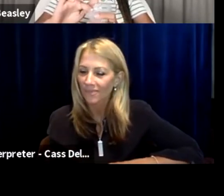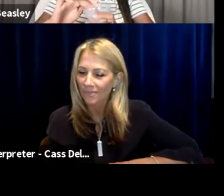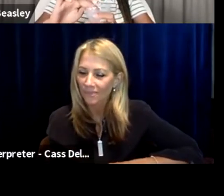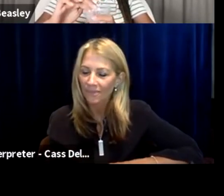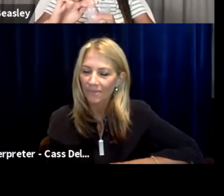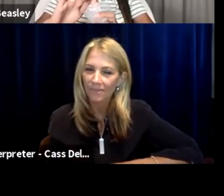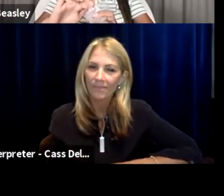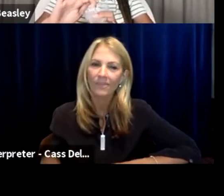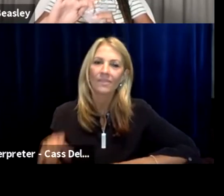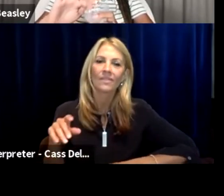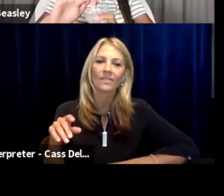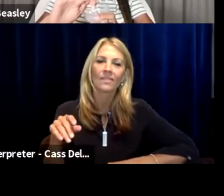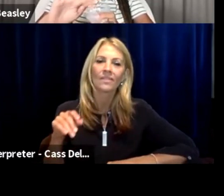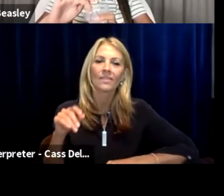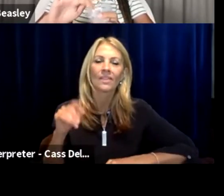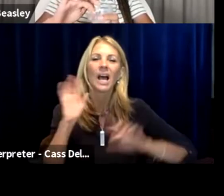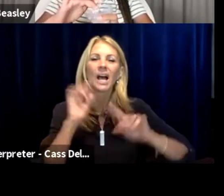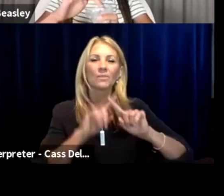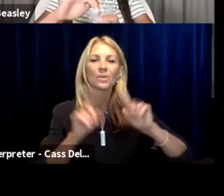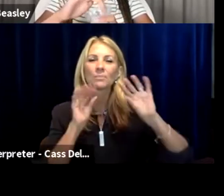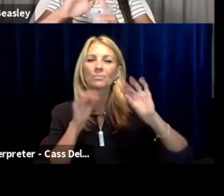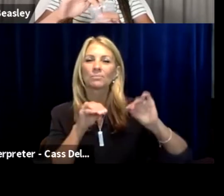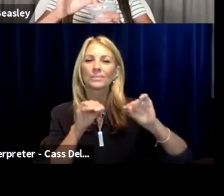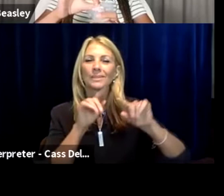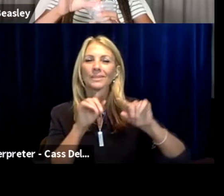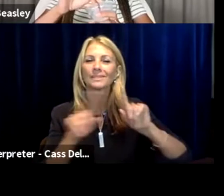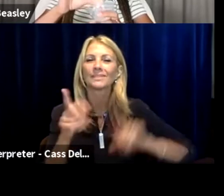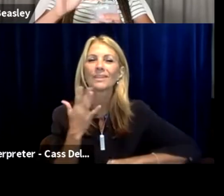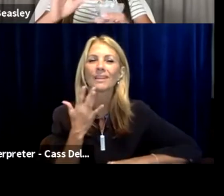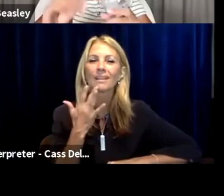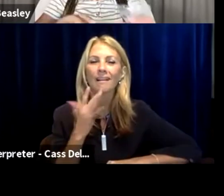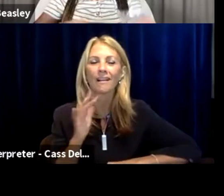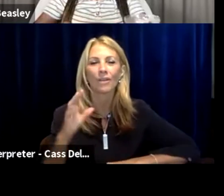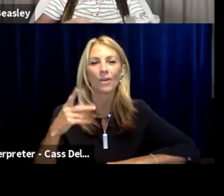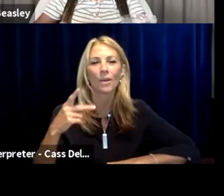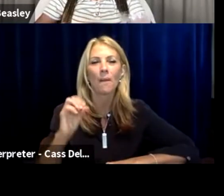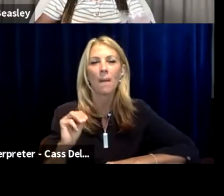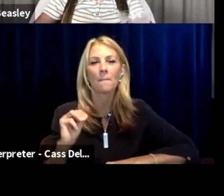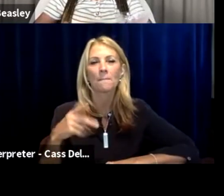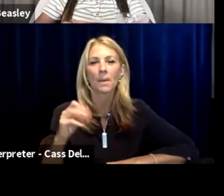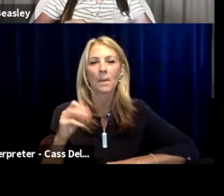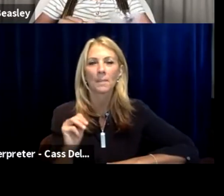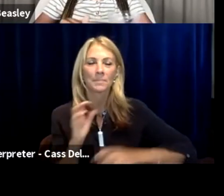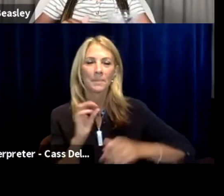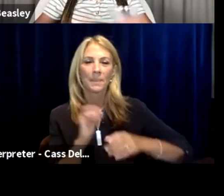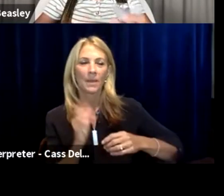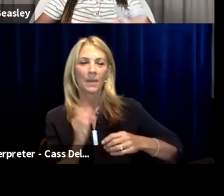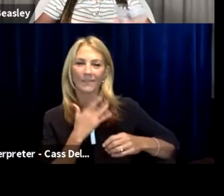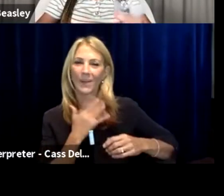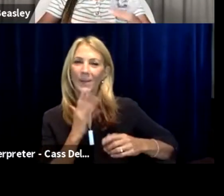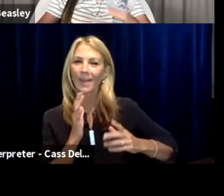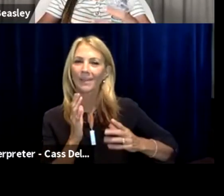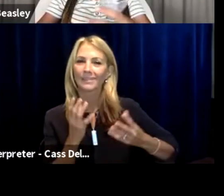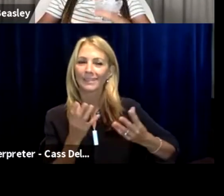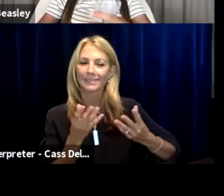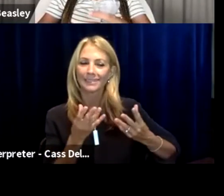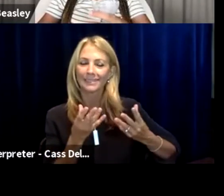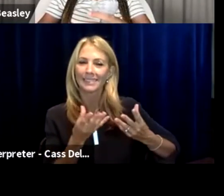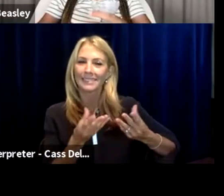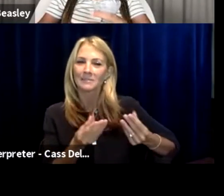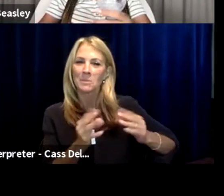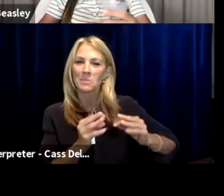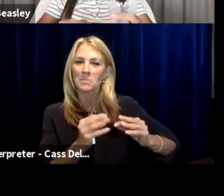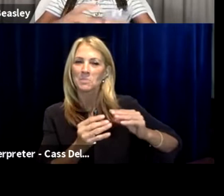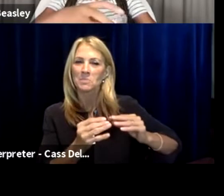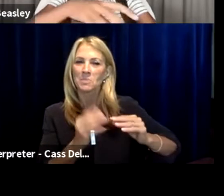I'm putting some fun colored pom-poms in there because I think it'll make the texture better. For me, I